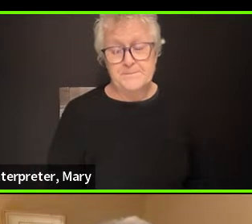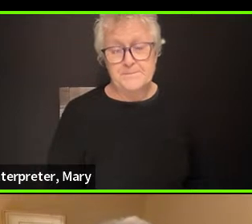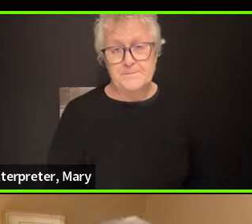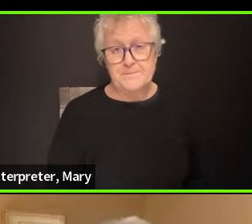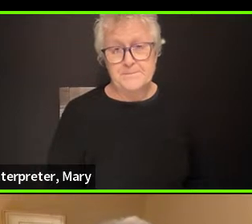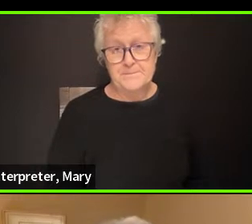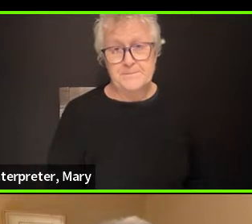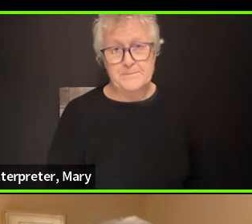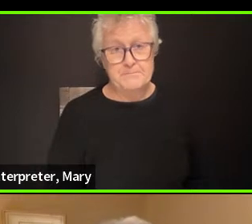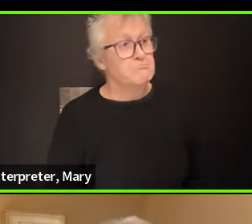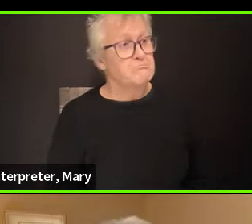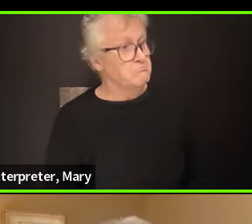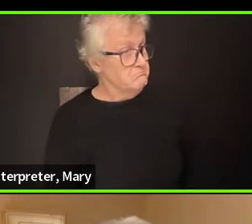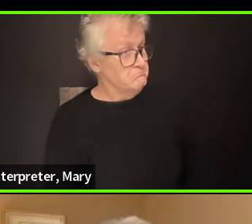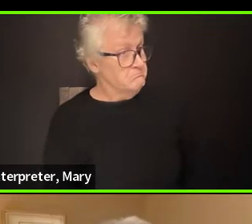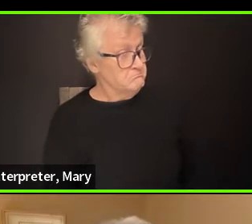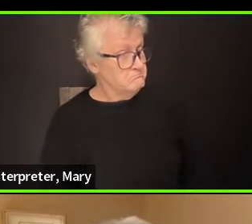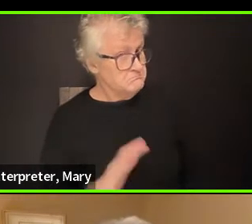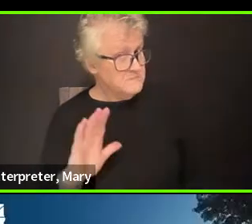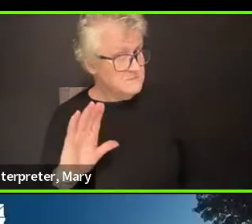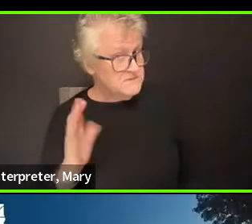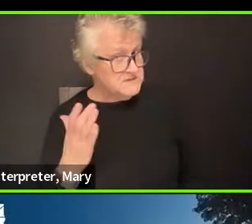No, I think.